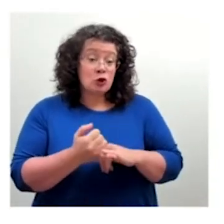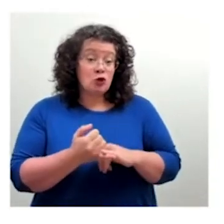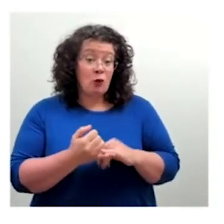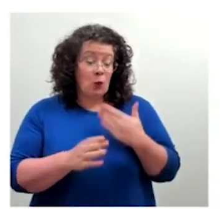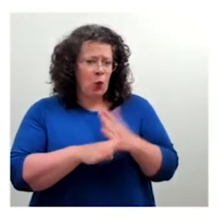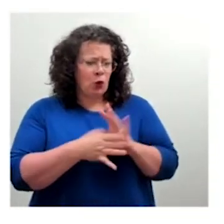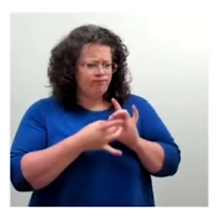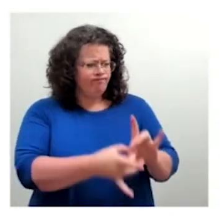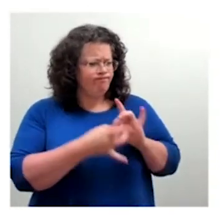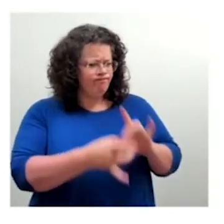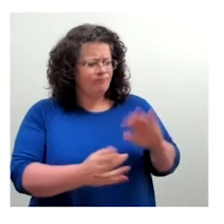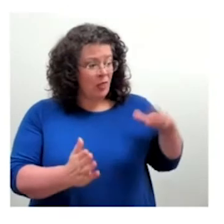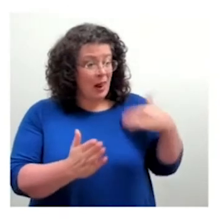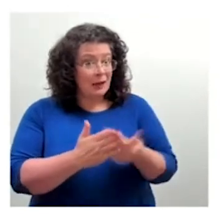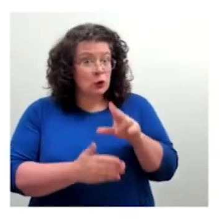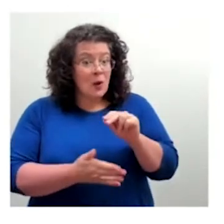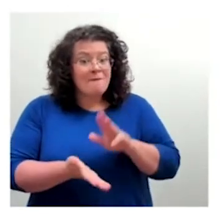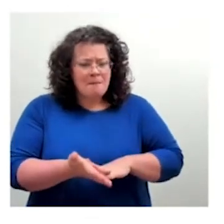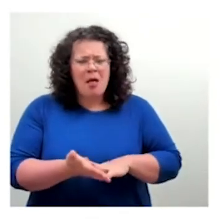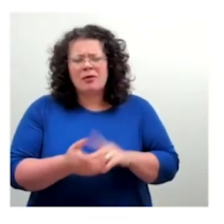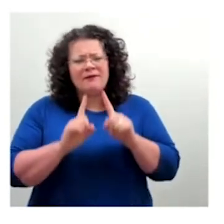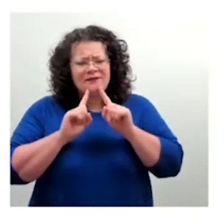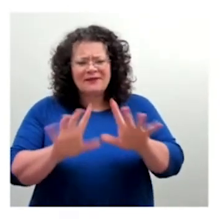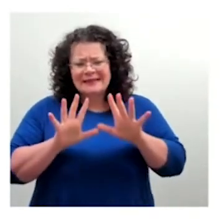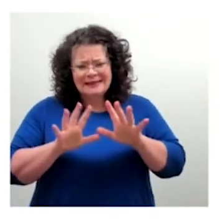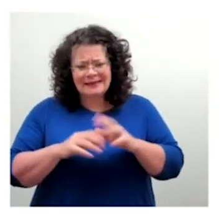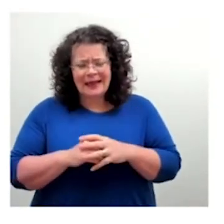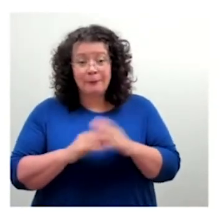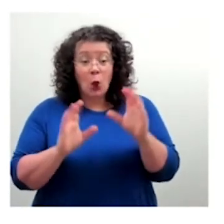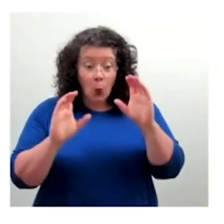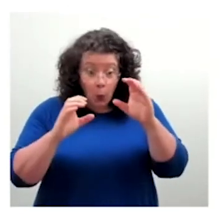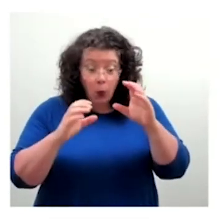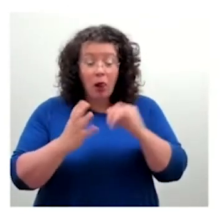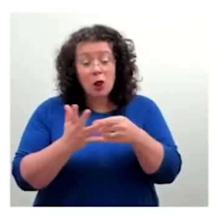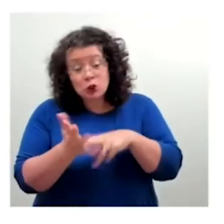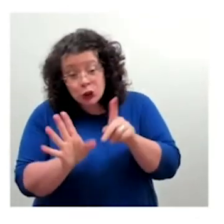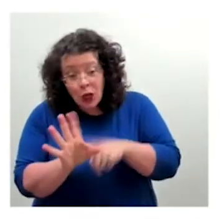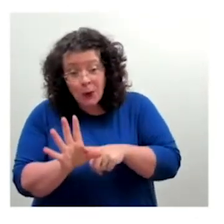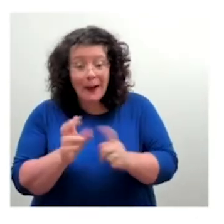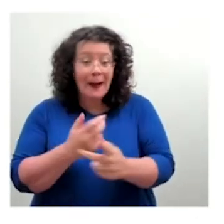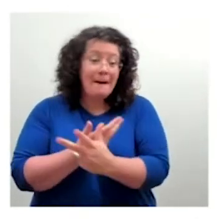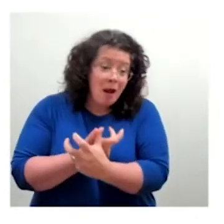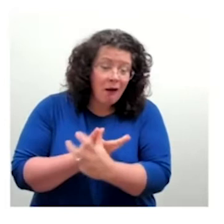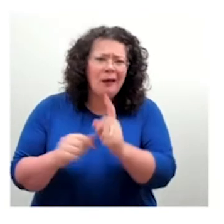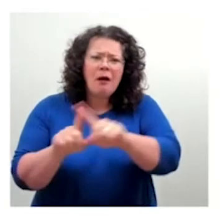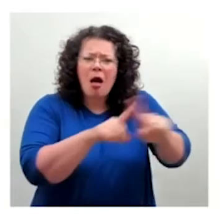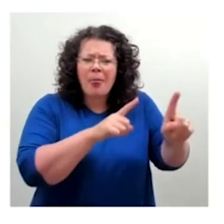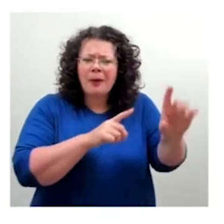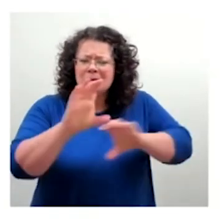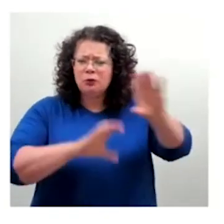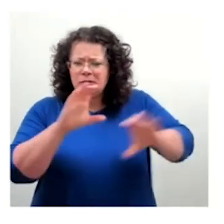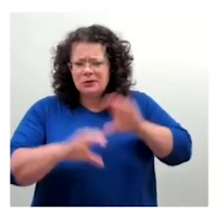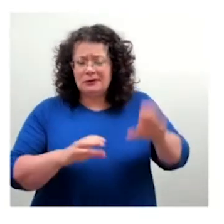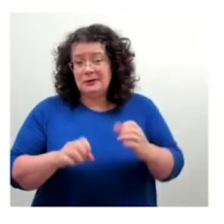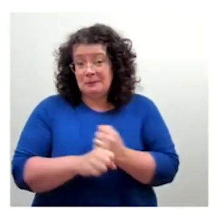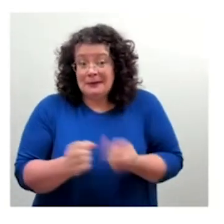all the other sponsors that have made the event happen. We couldn't do it without you. All the tech support, all the event team, all the people behind the scenes has